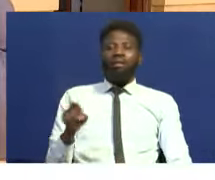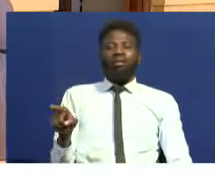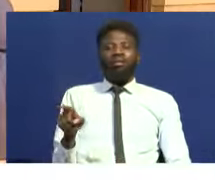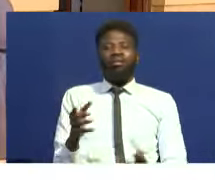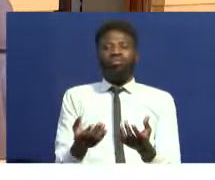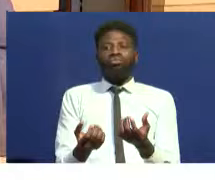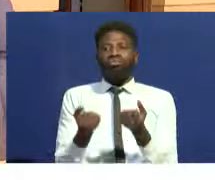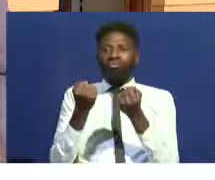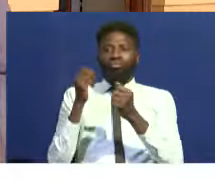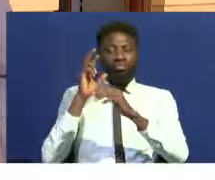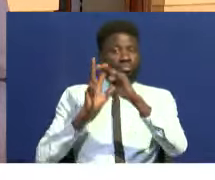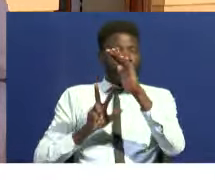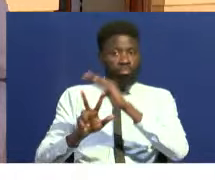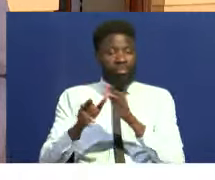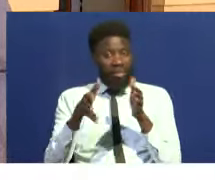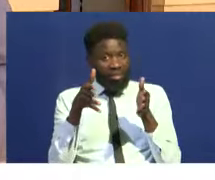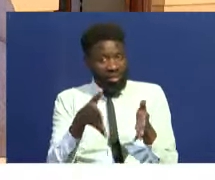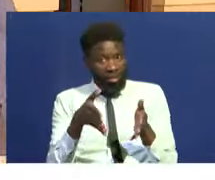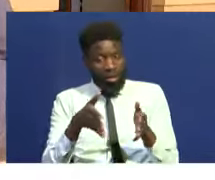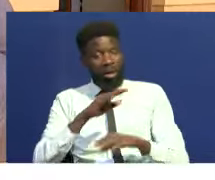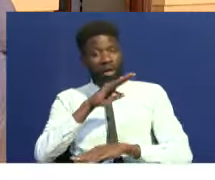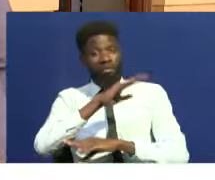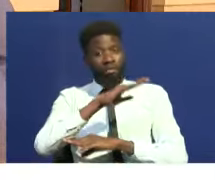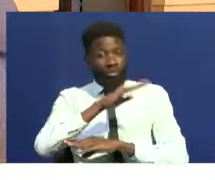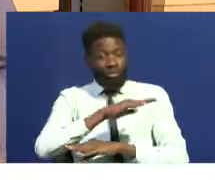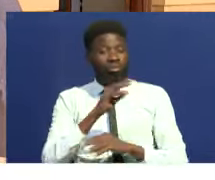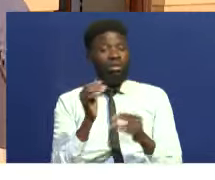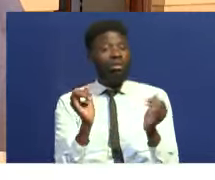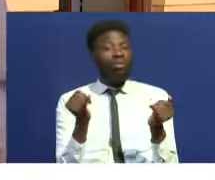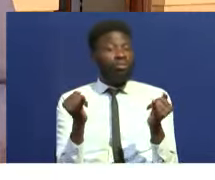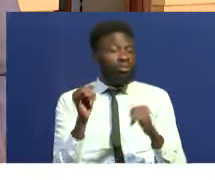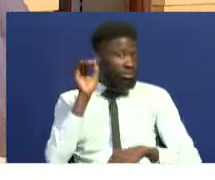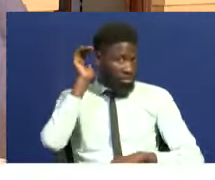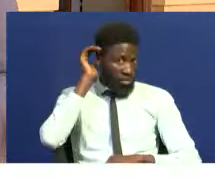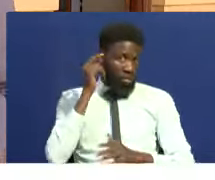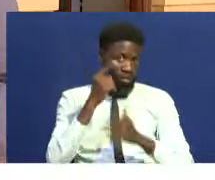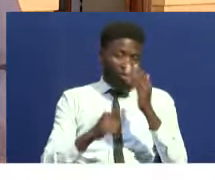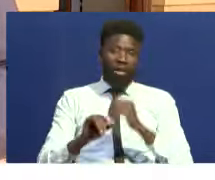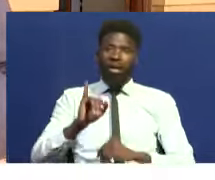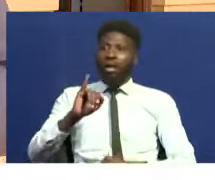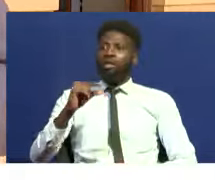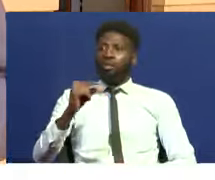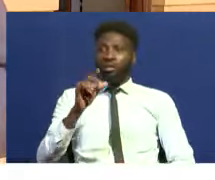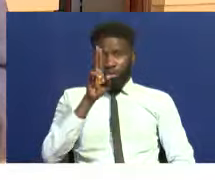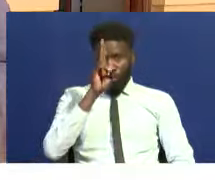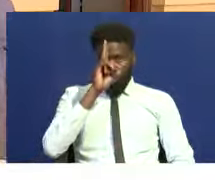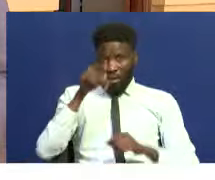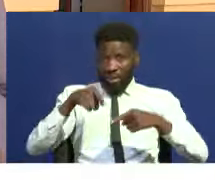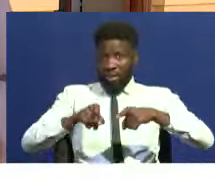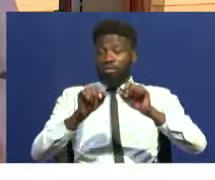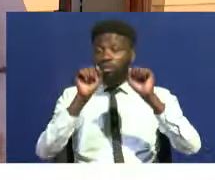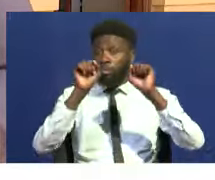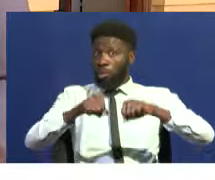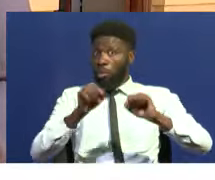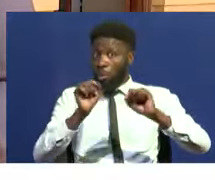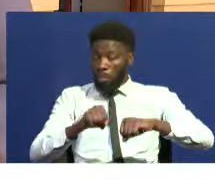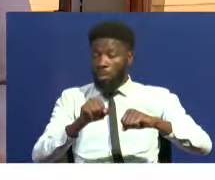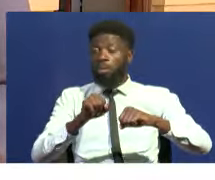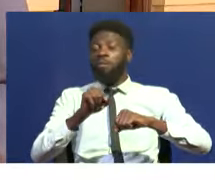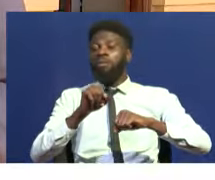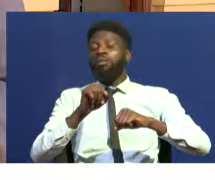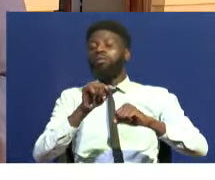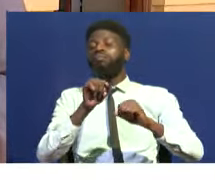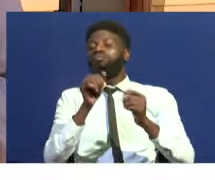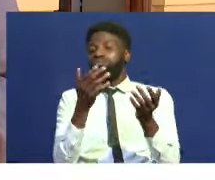news that are emerging this afternoon is that the Inspector General of Police risks contempt of court charges owing to